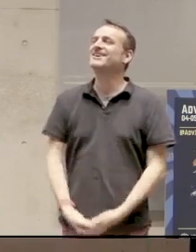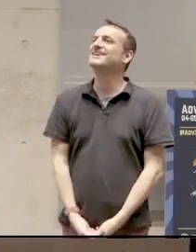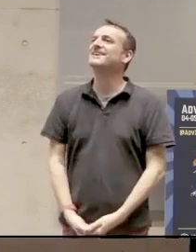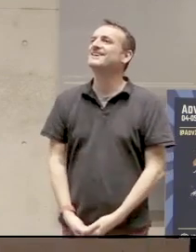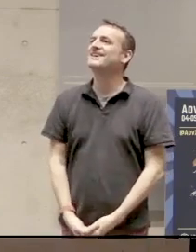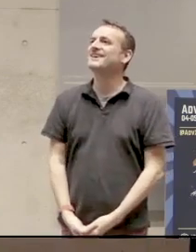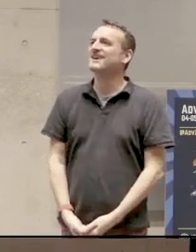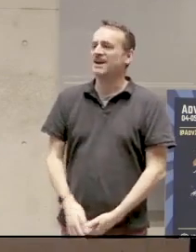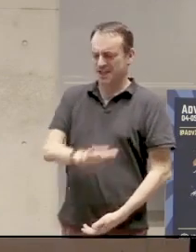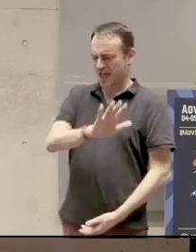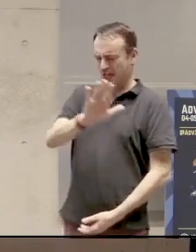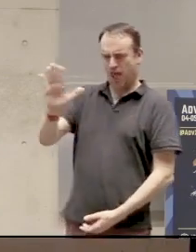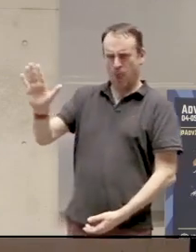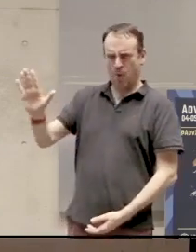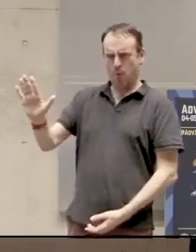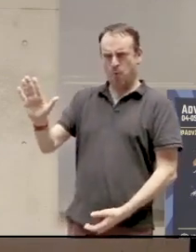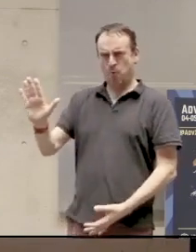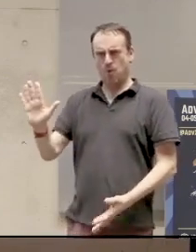Hello, everyone.